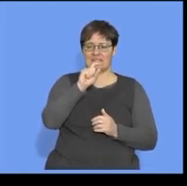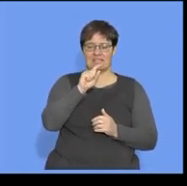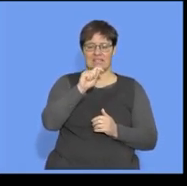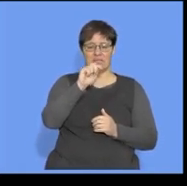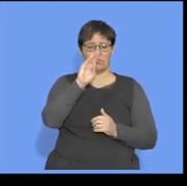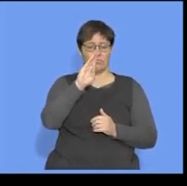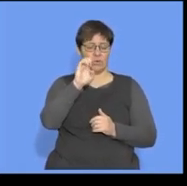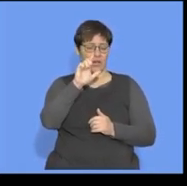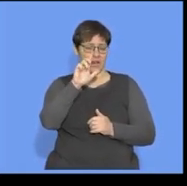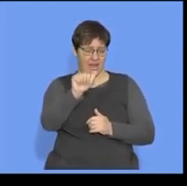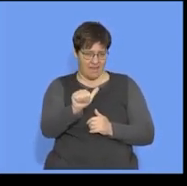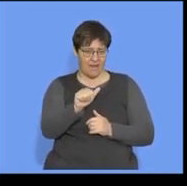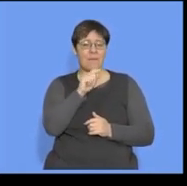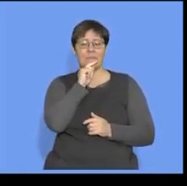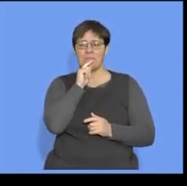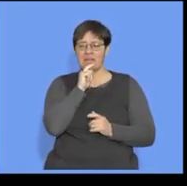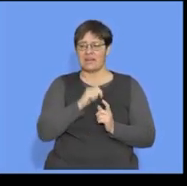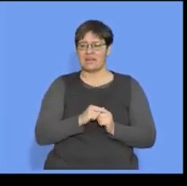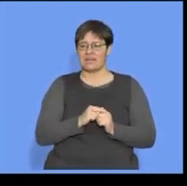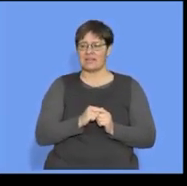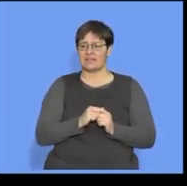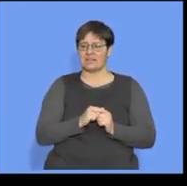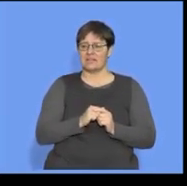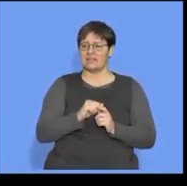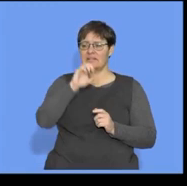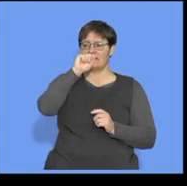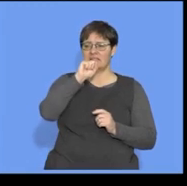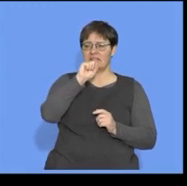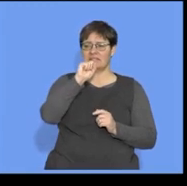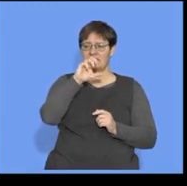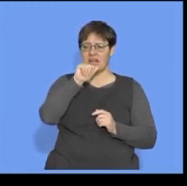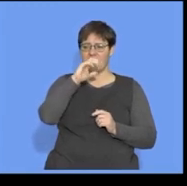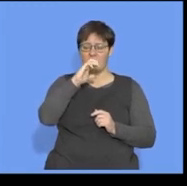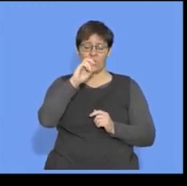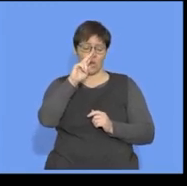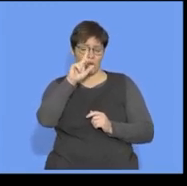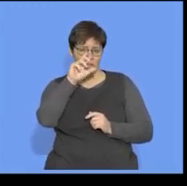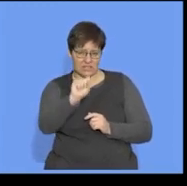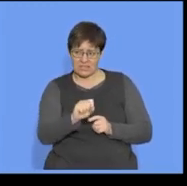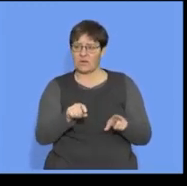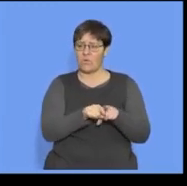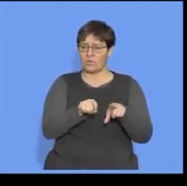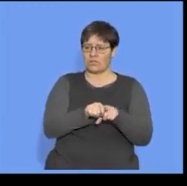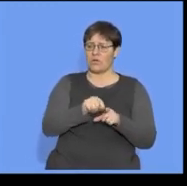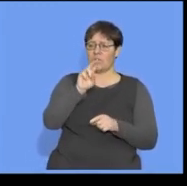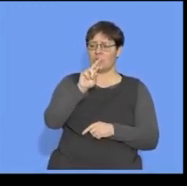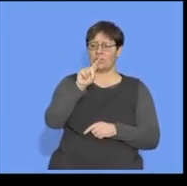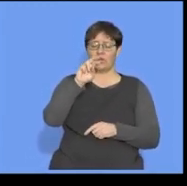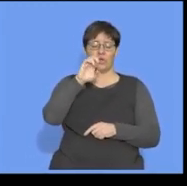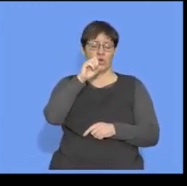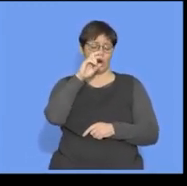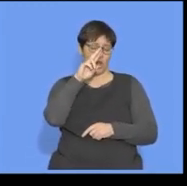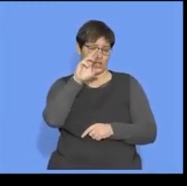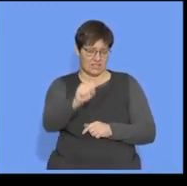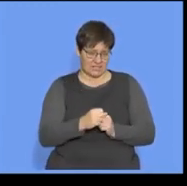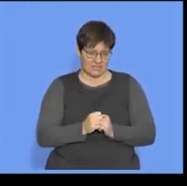structure that is made up of circulars, articulars. These contains the maculae. And then